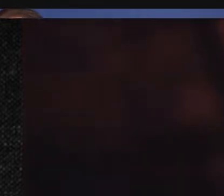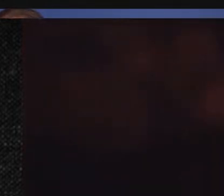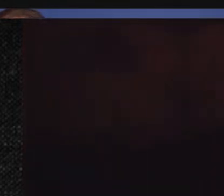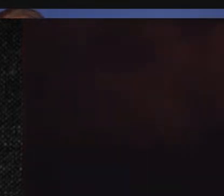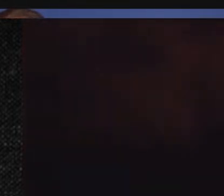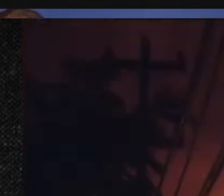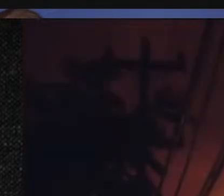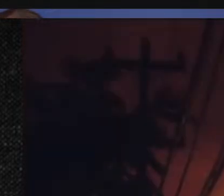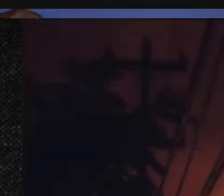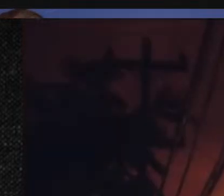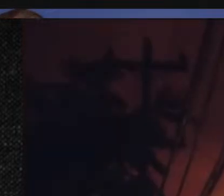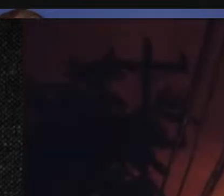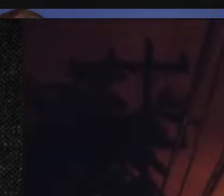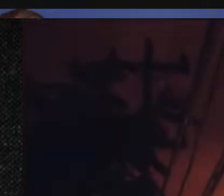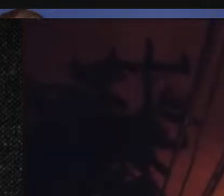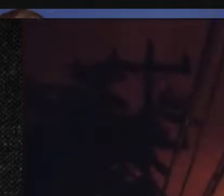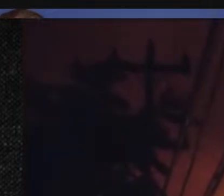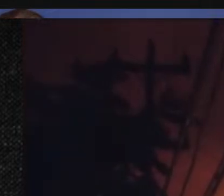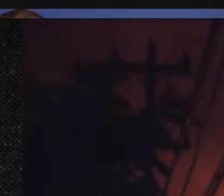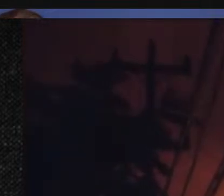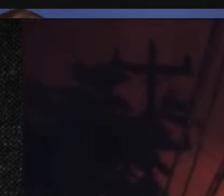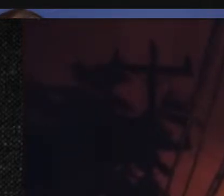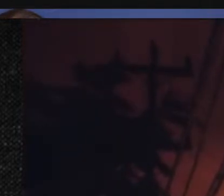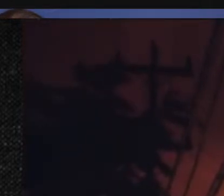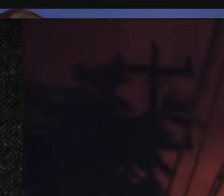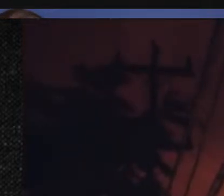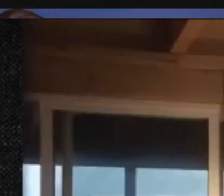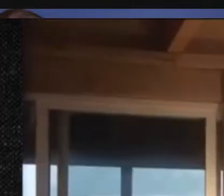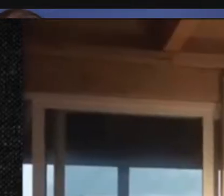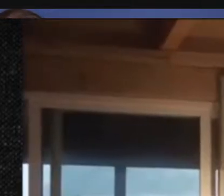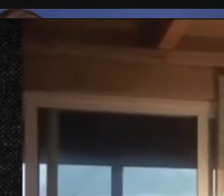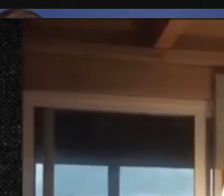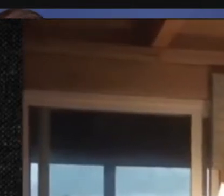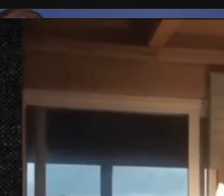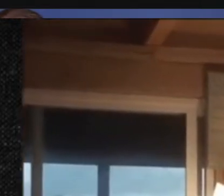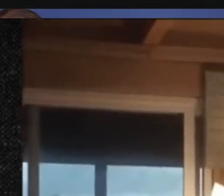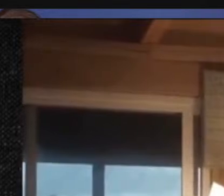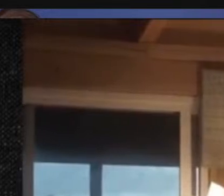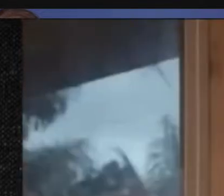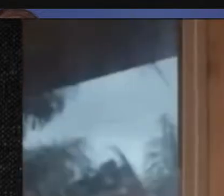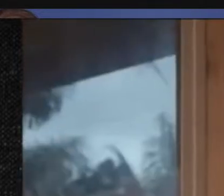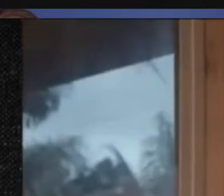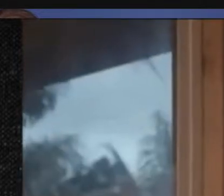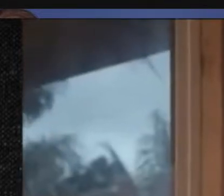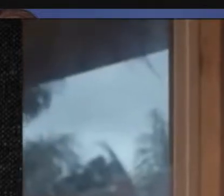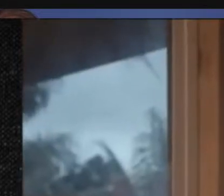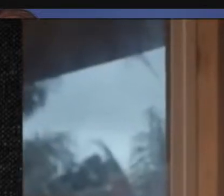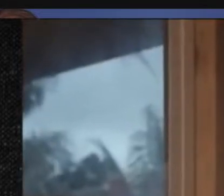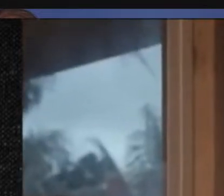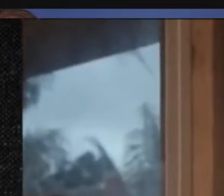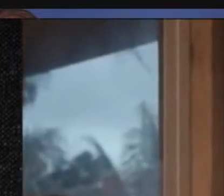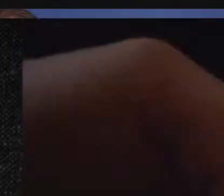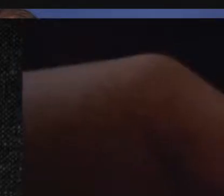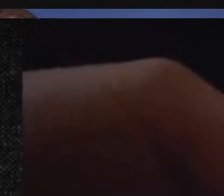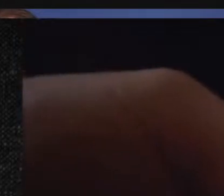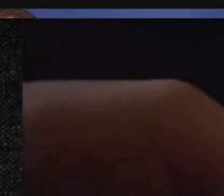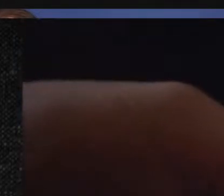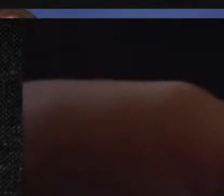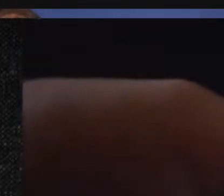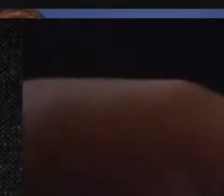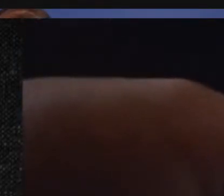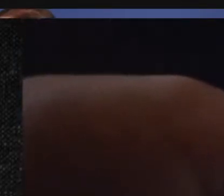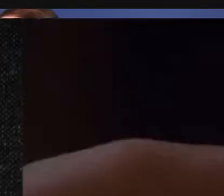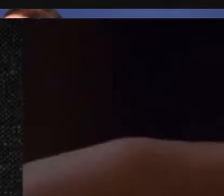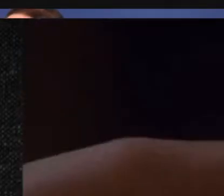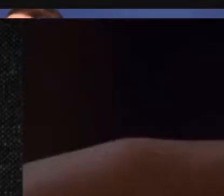neighborhood. Thousands of people were evacuated from their homes. I started the Hawaii Tracker Facebook group to help people understand what's going on and